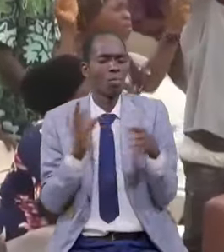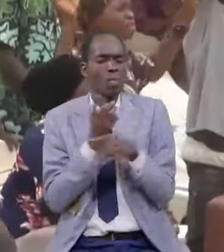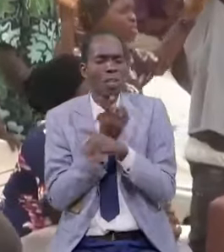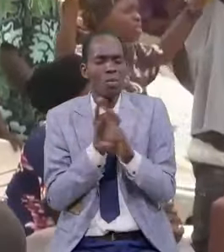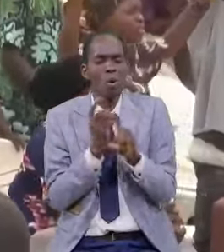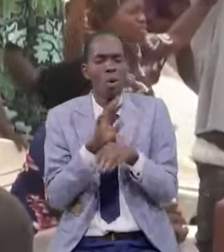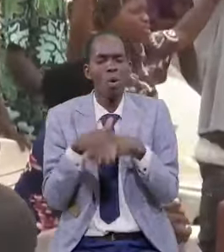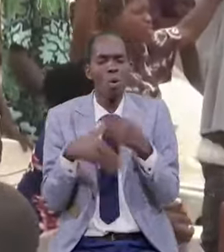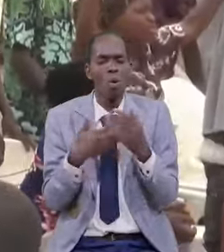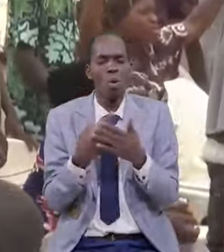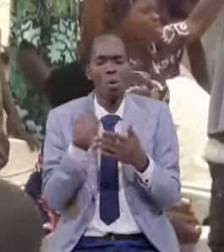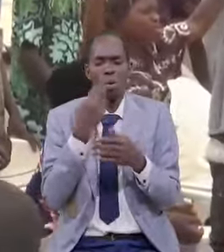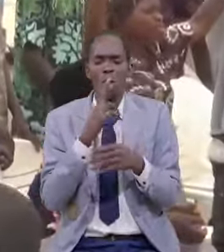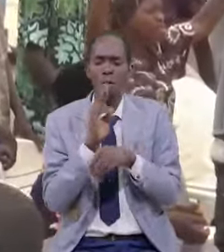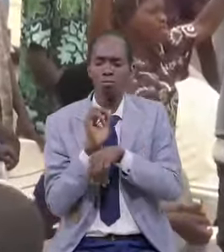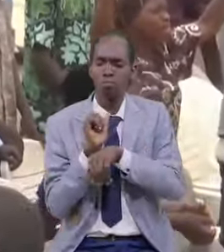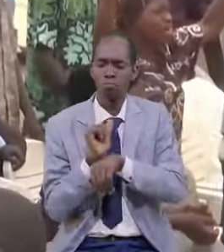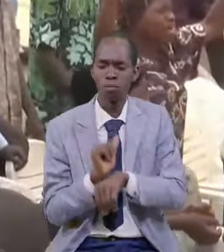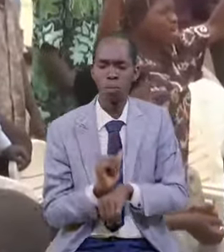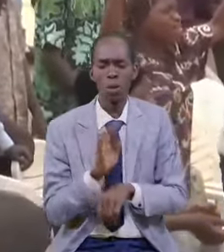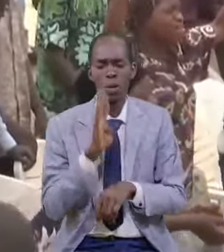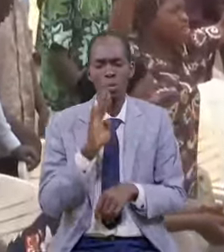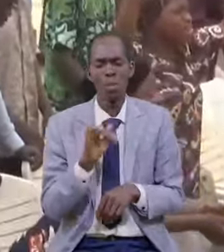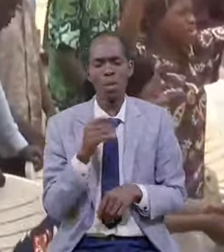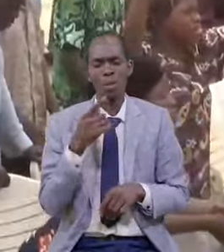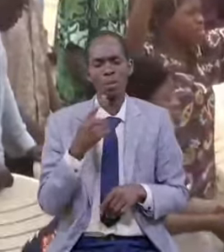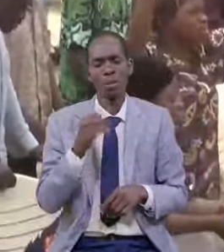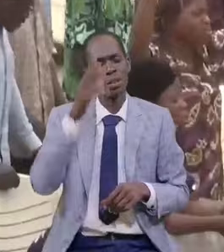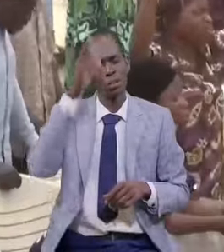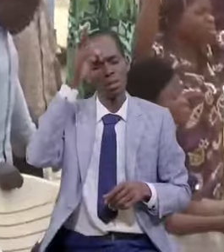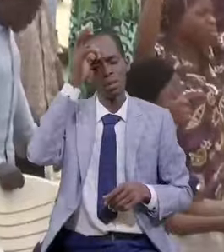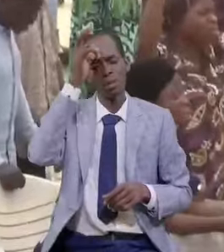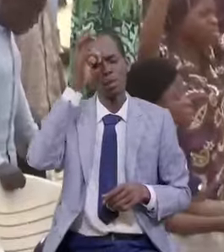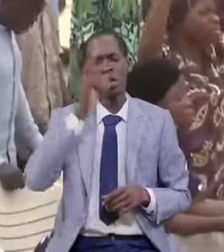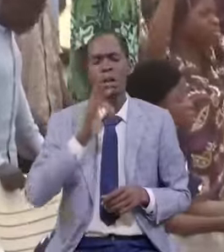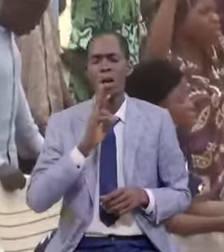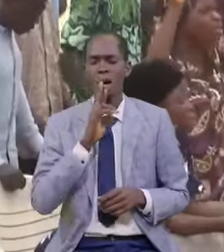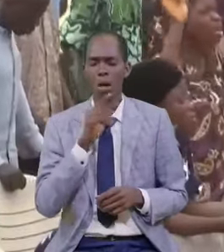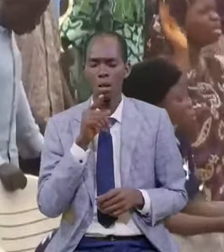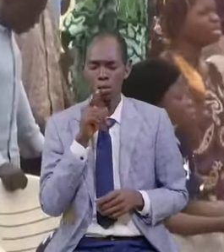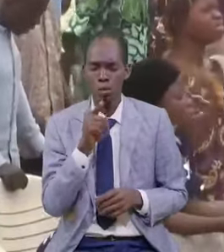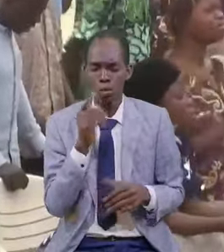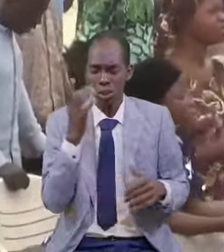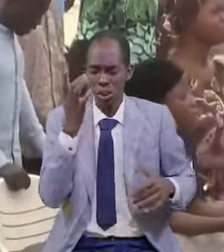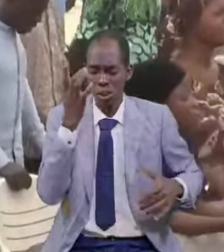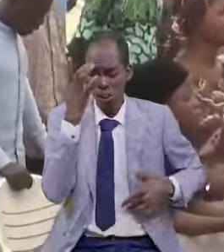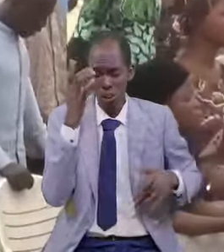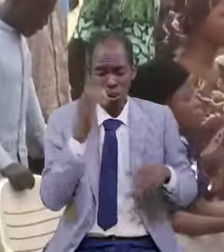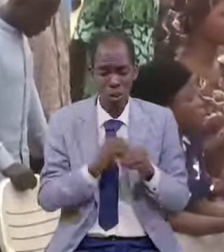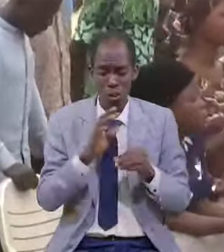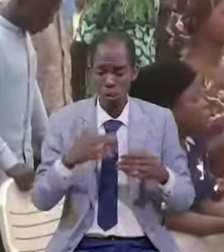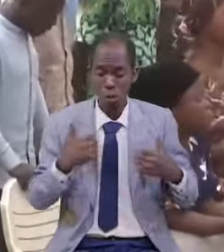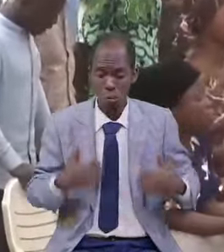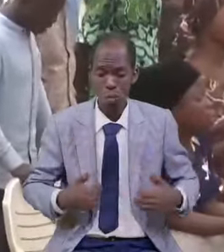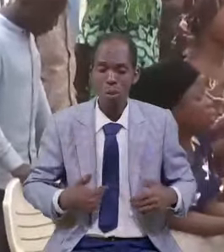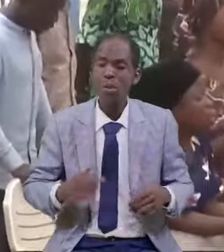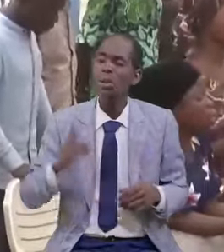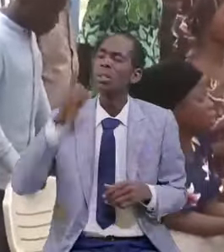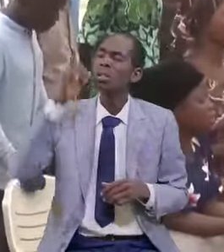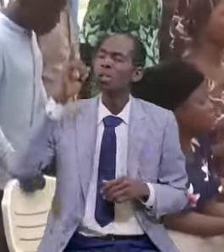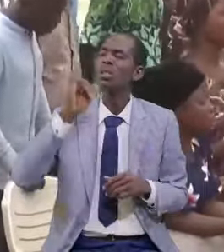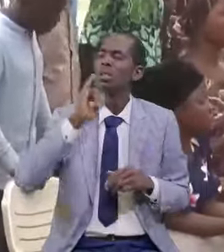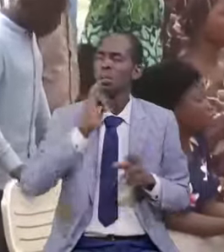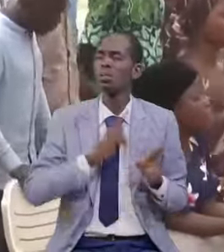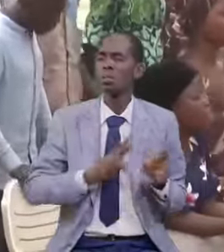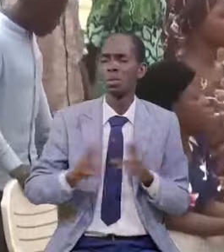mouth and pray are you seeking your body he is the Healer of the sea are you seeking your body by his